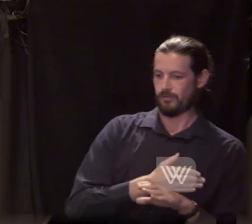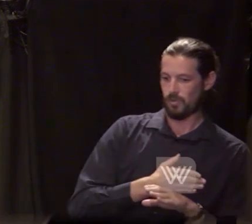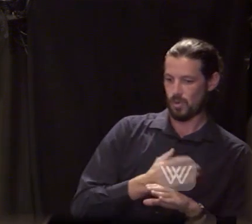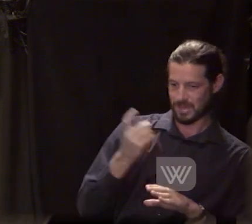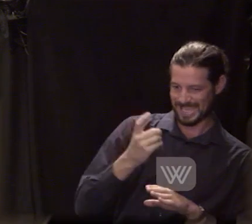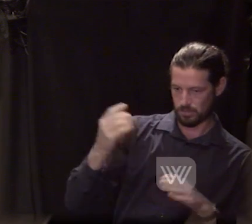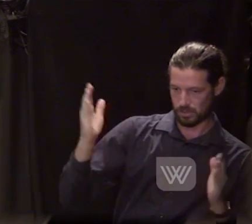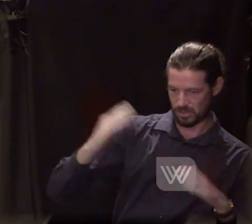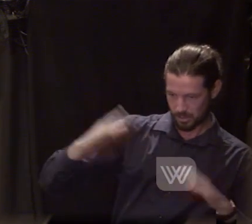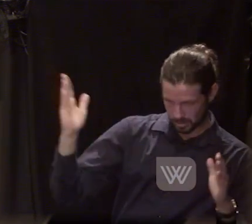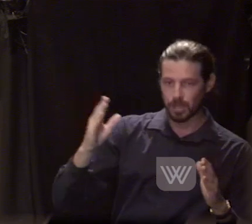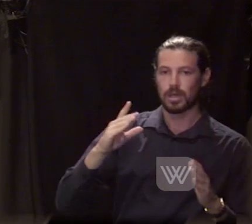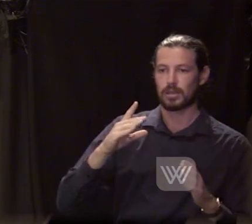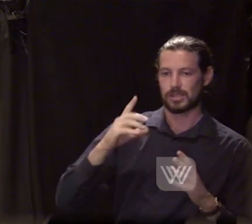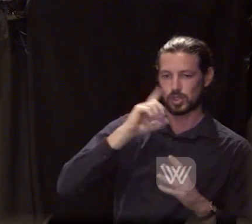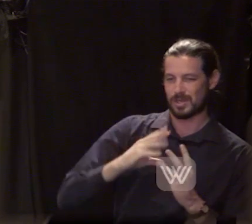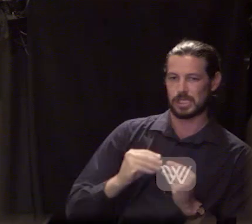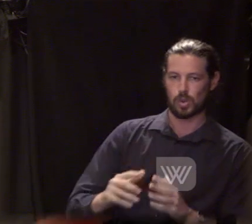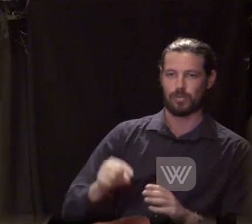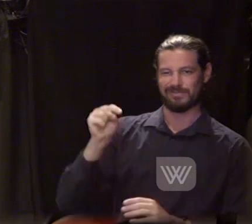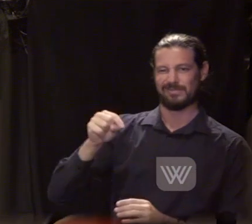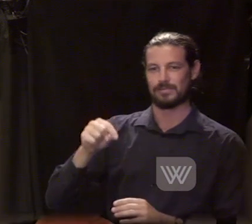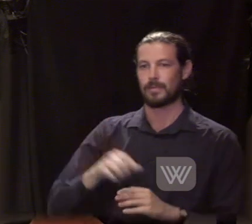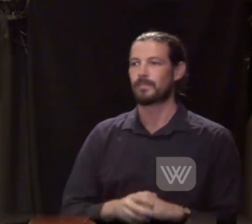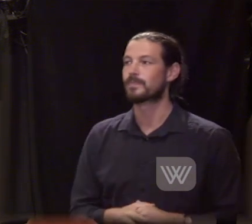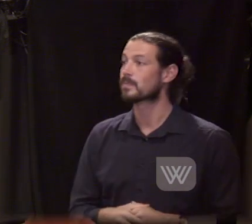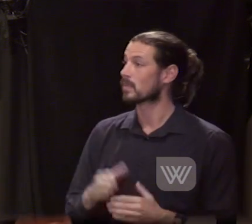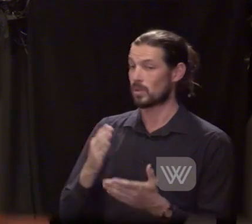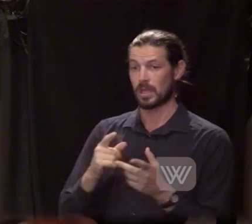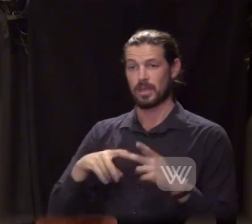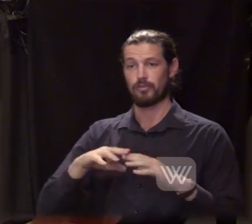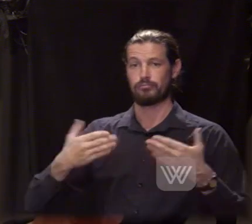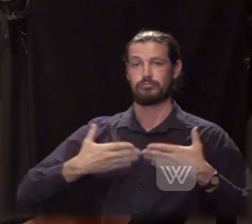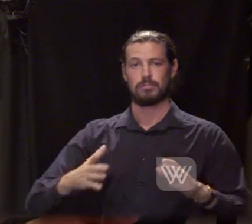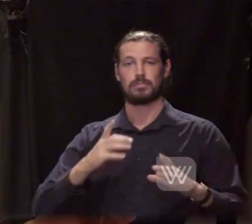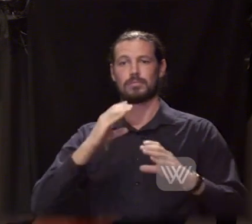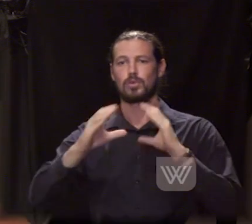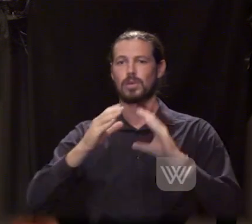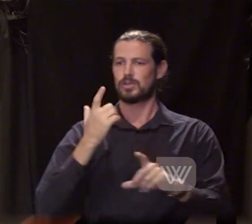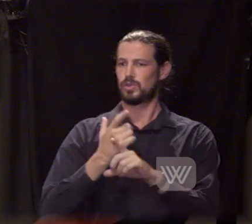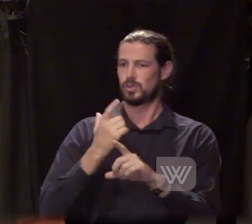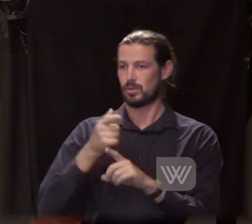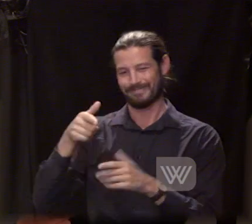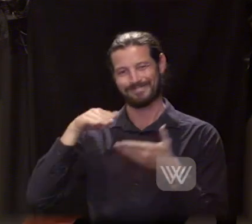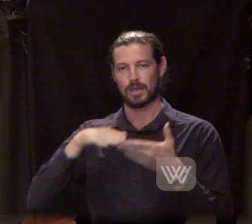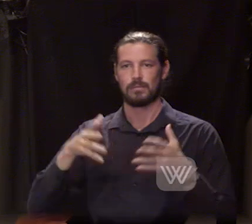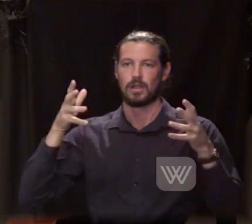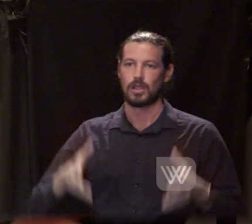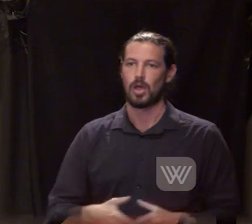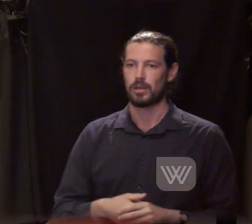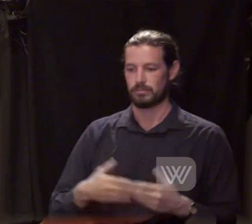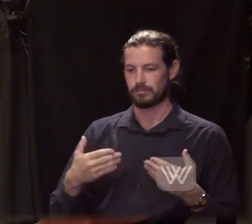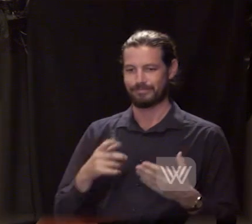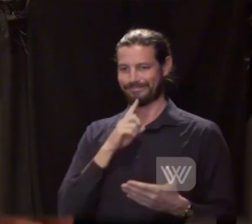us, prevent having a major argument, was just saying how you feel and being open about your communication and what's going on with